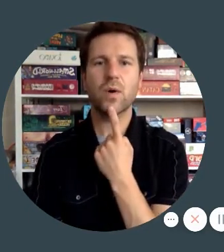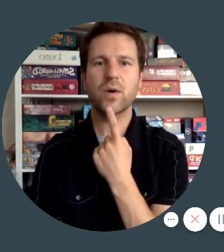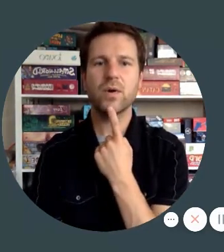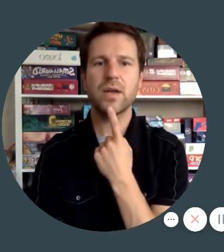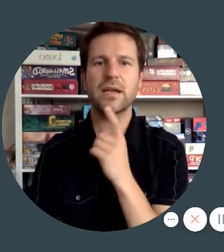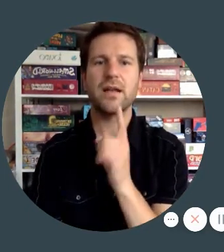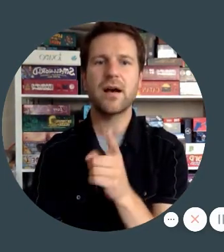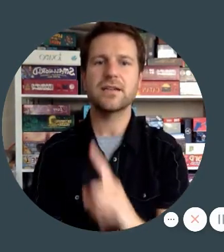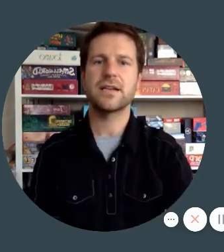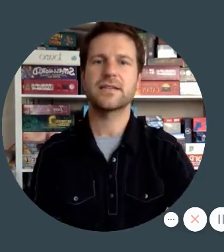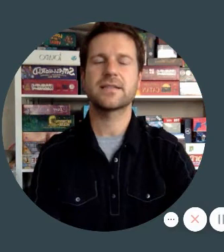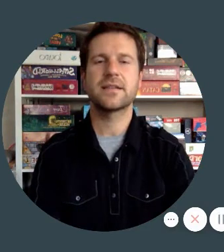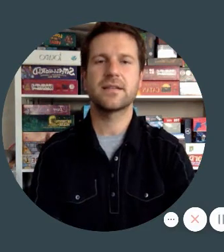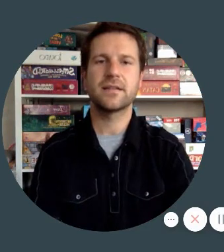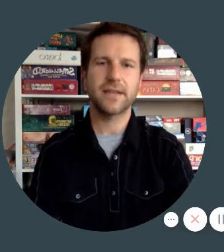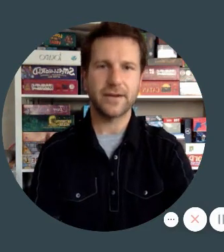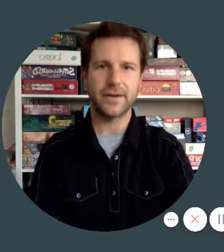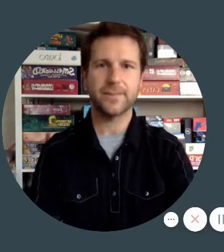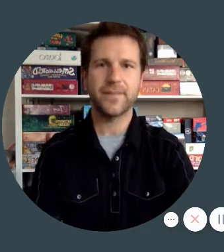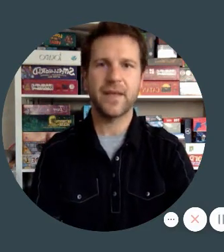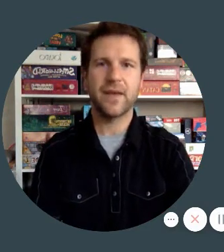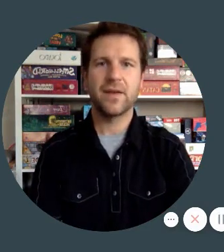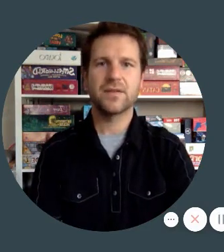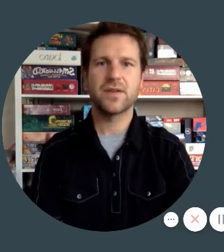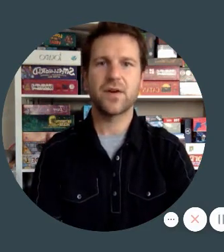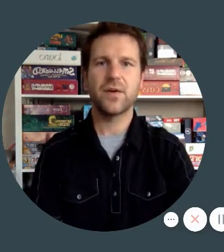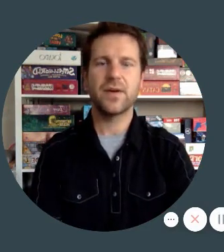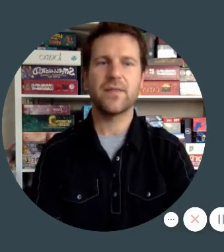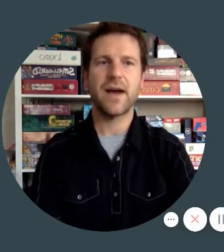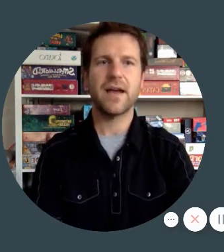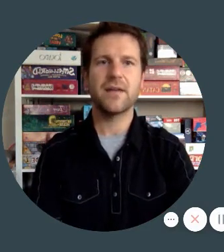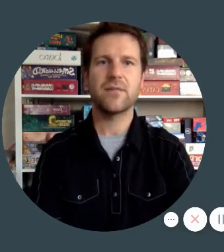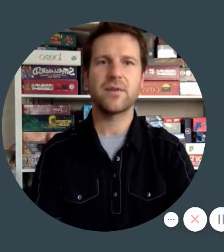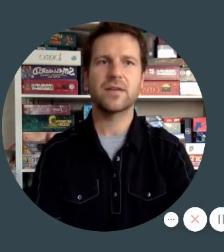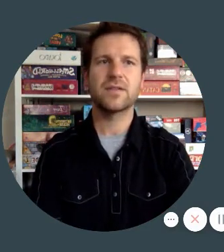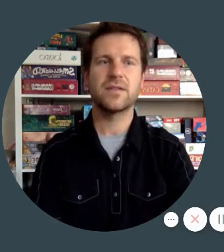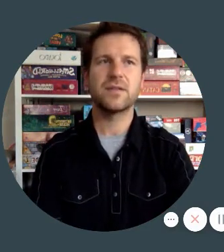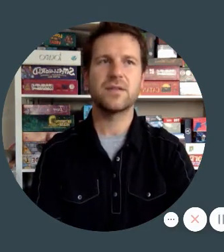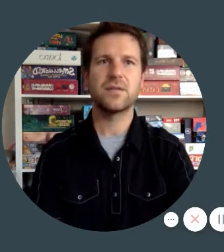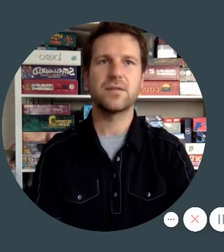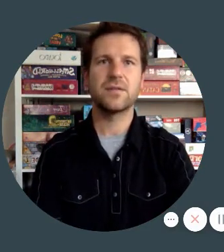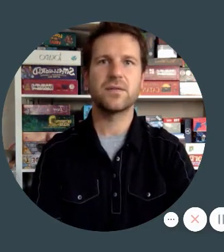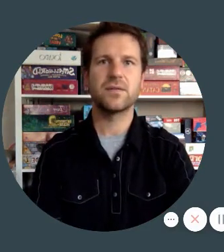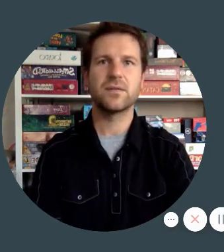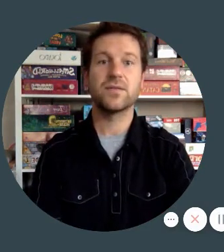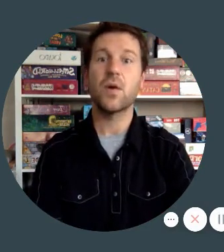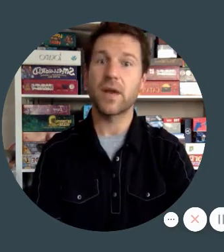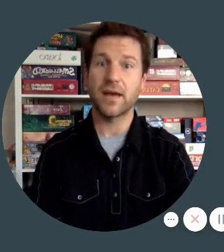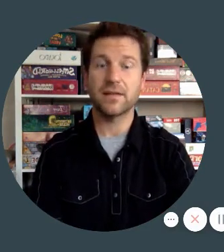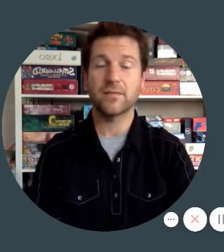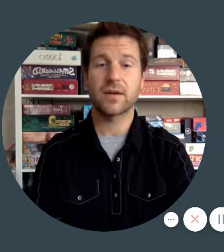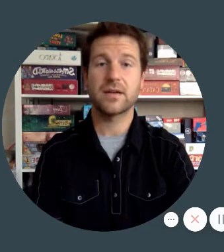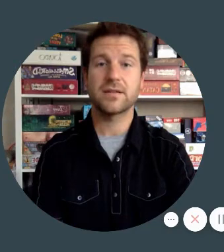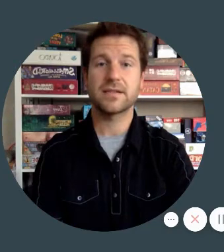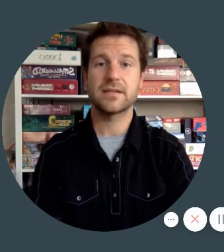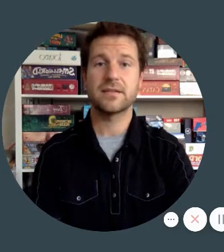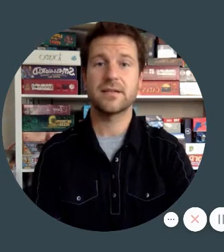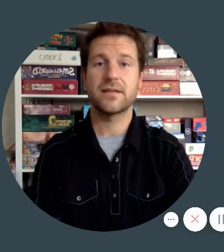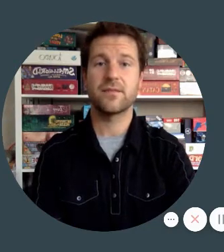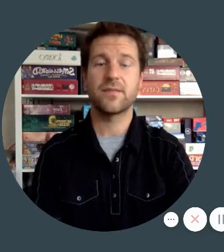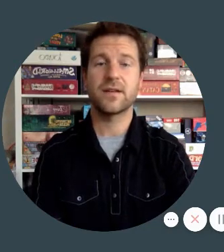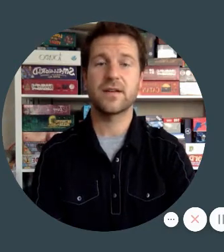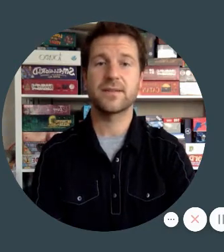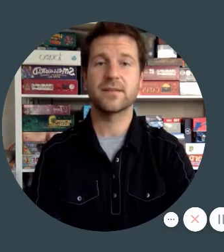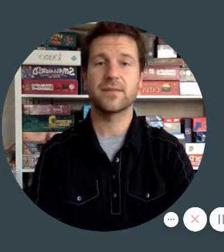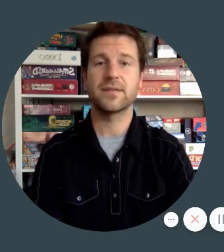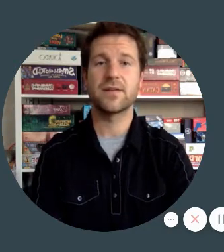whole word and not just the letter. So if I were to donut, we're going to use